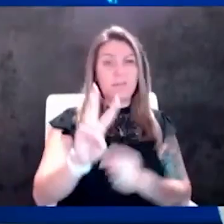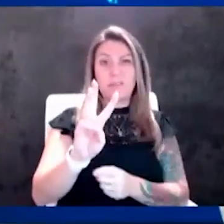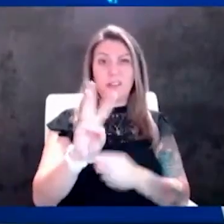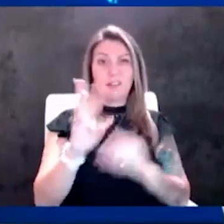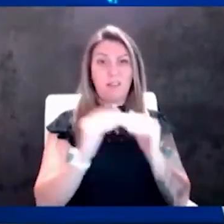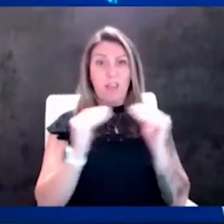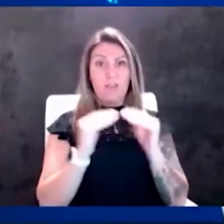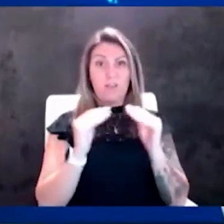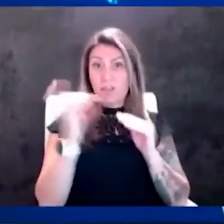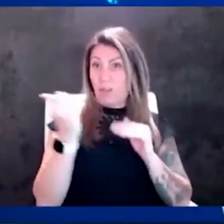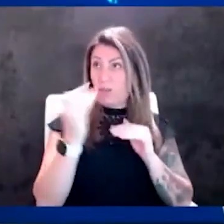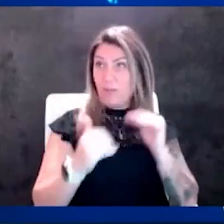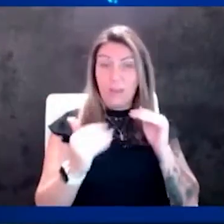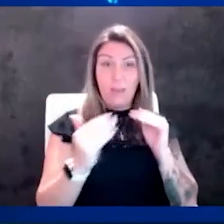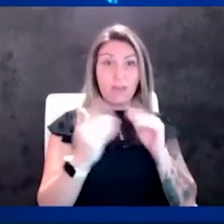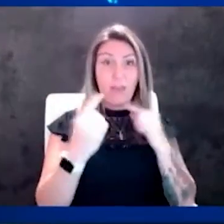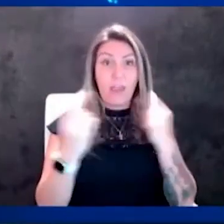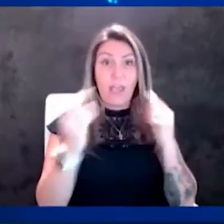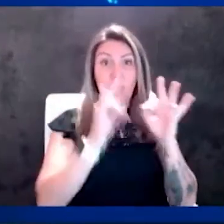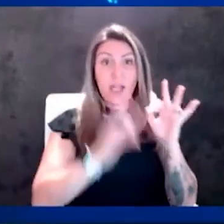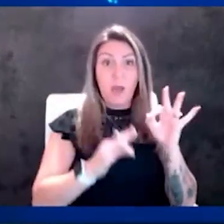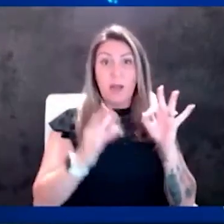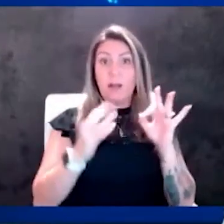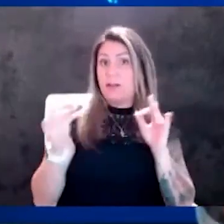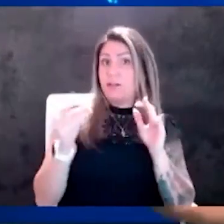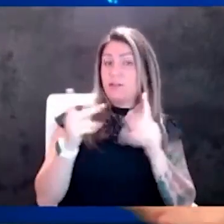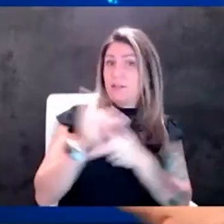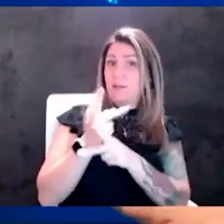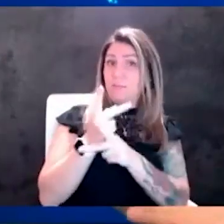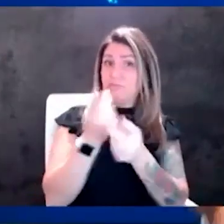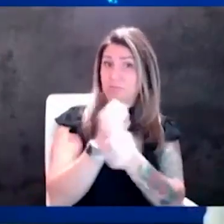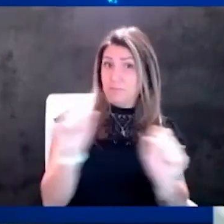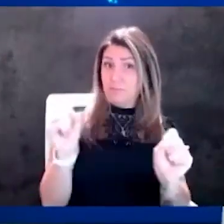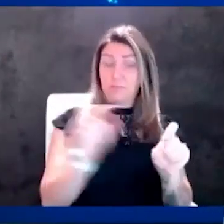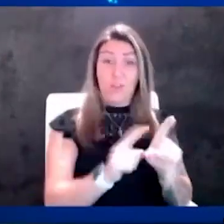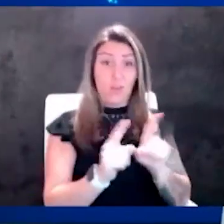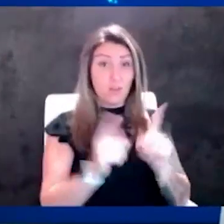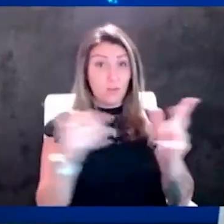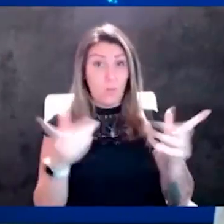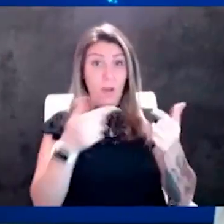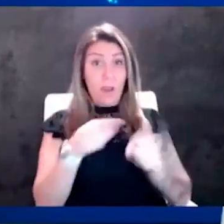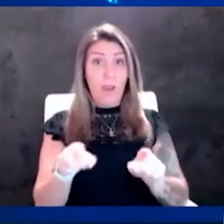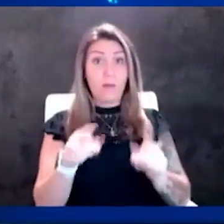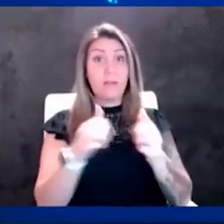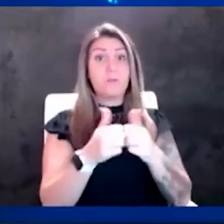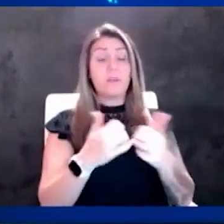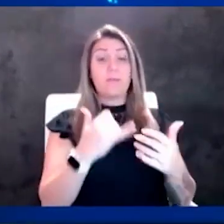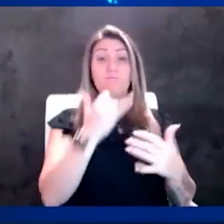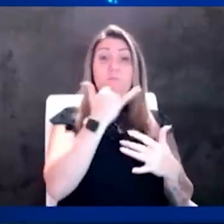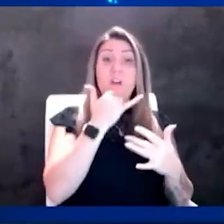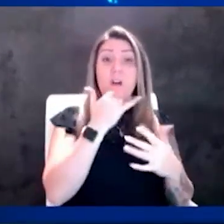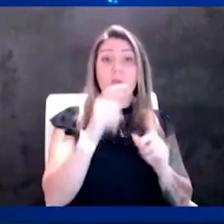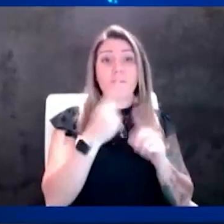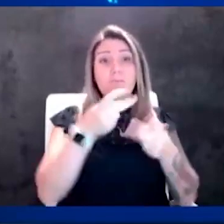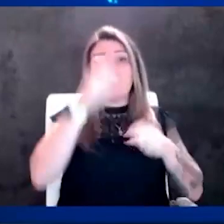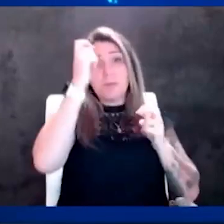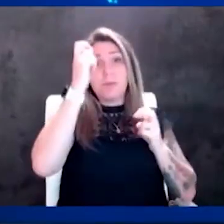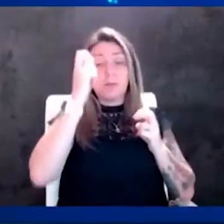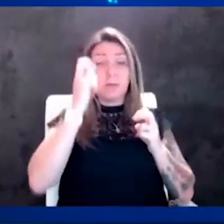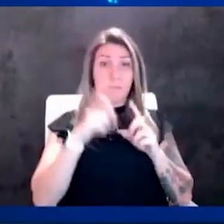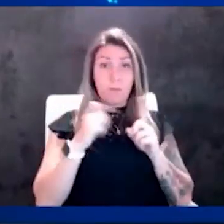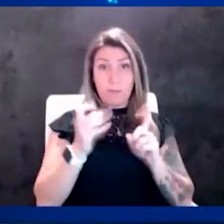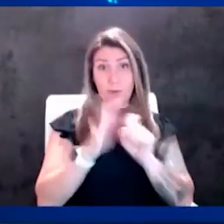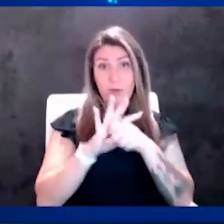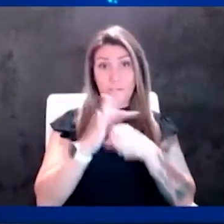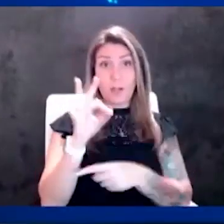critically important and what keep us safe. And actually, also what goes wrong when we get really critically ill from COVID-19 and we have all